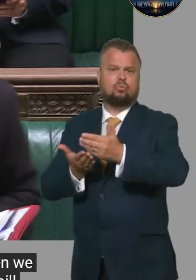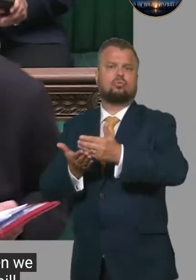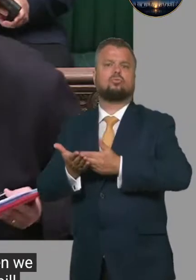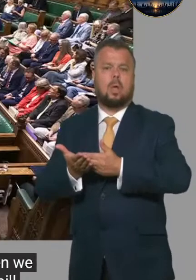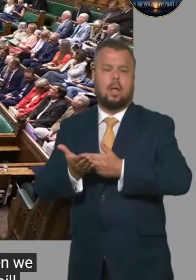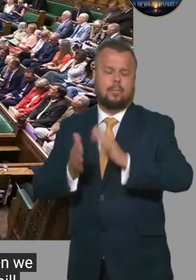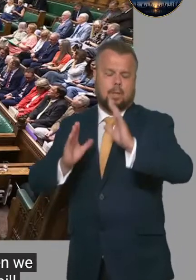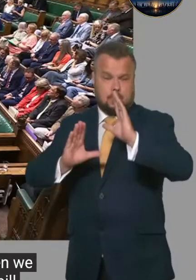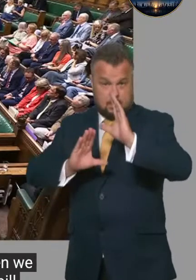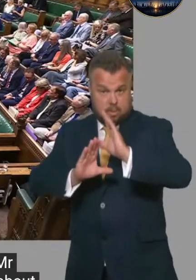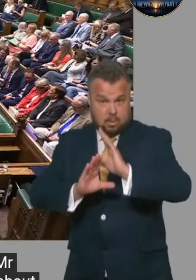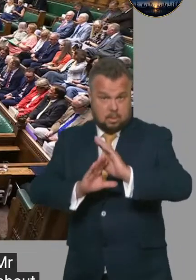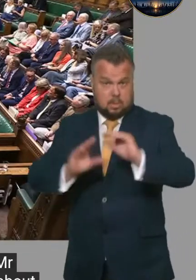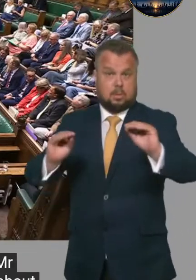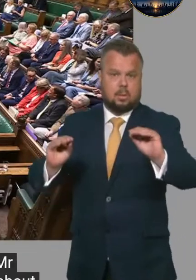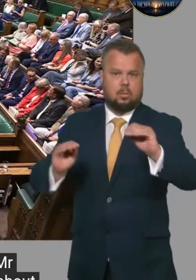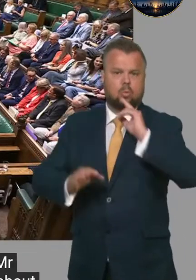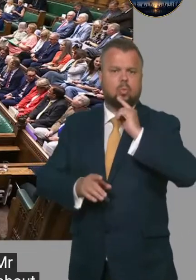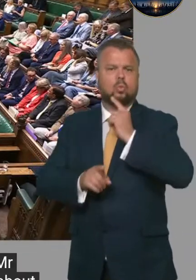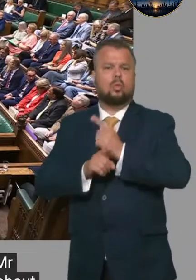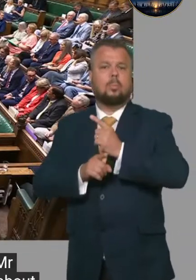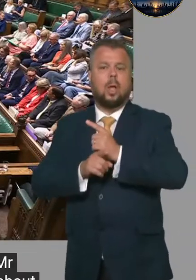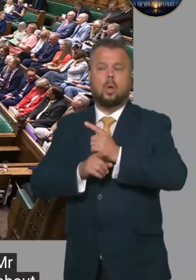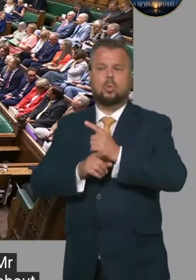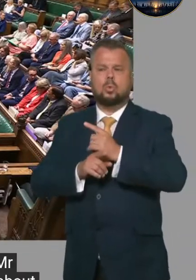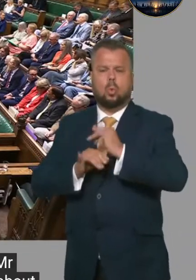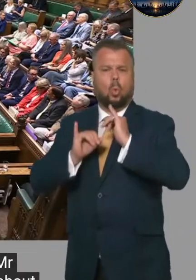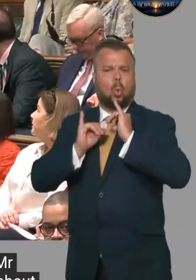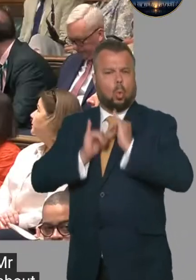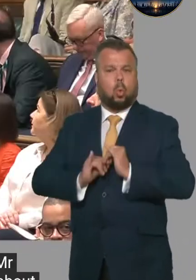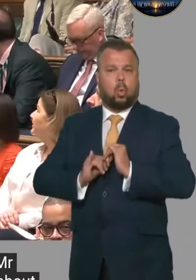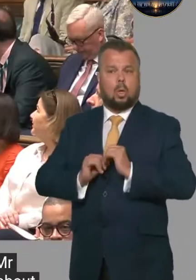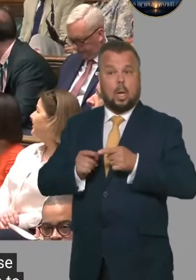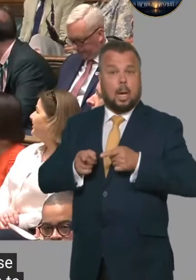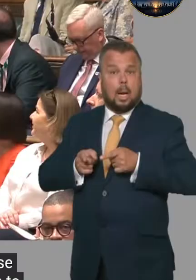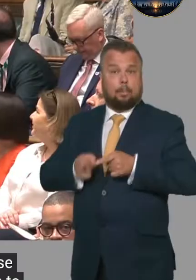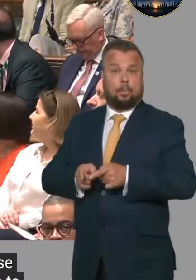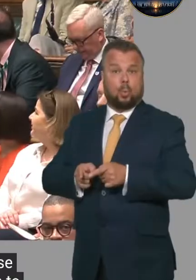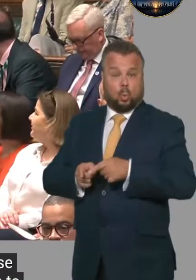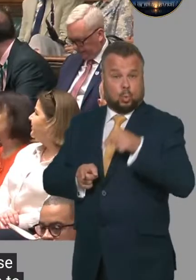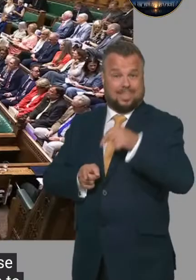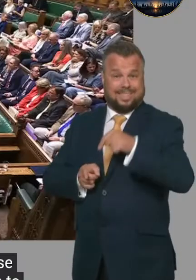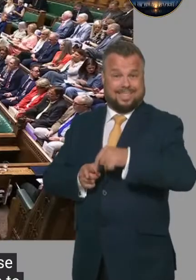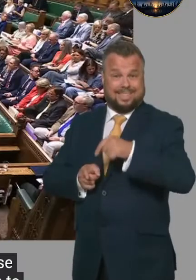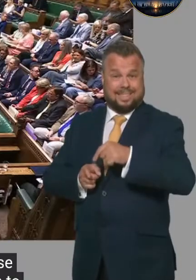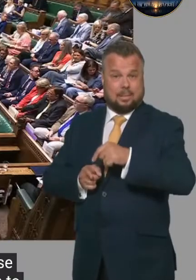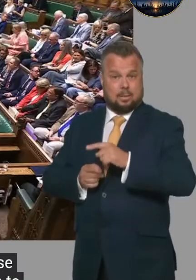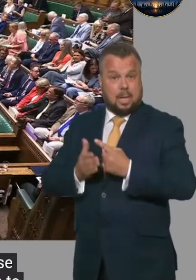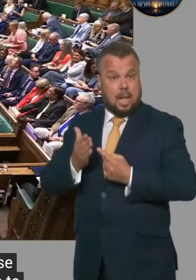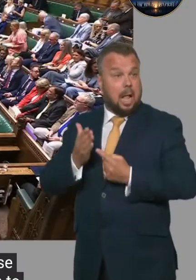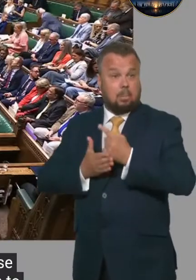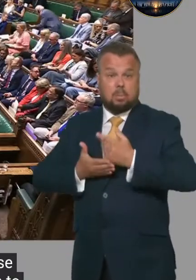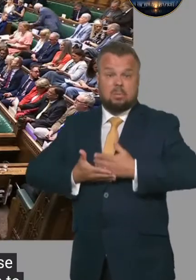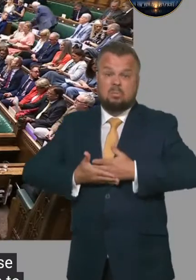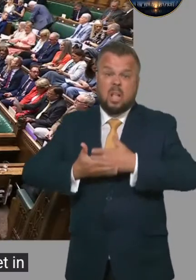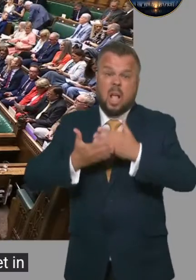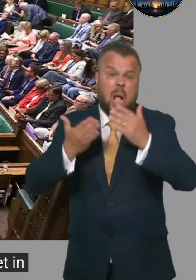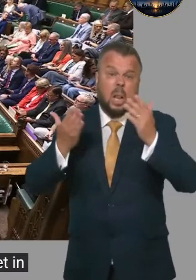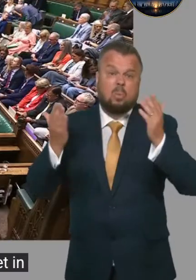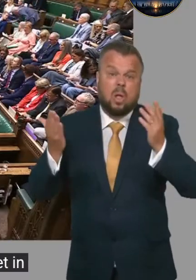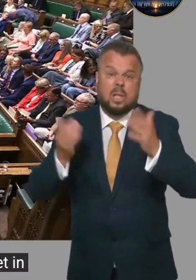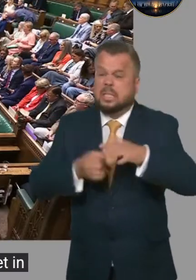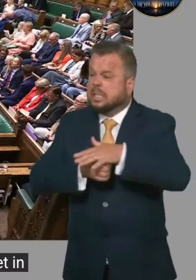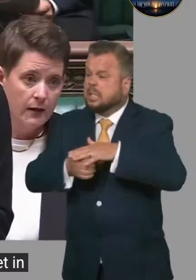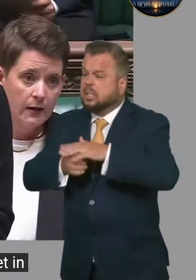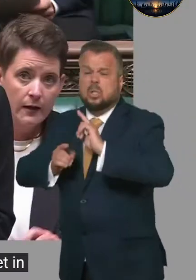setting. Sue Williams. Question number 5, please, Mr. Speaker. With permission, Mr. Speaker, I will